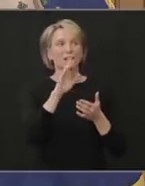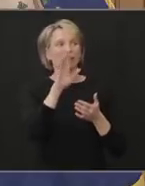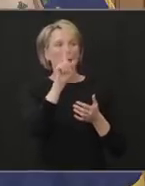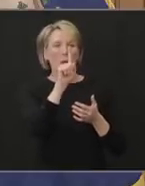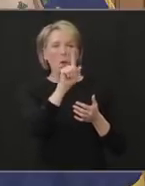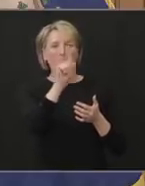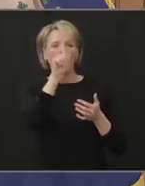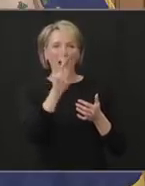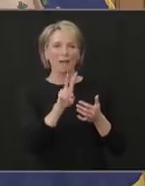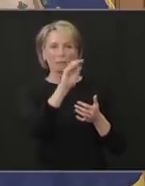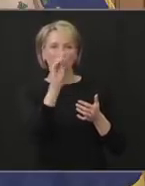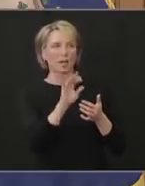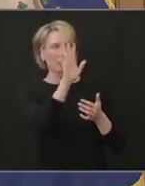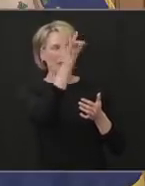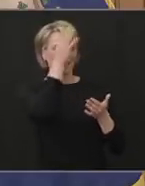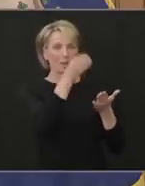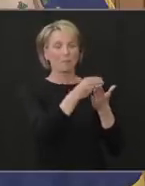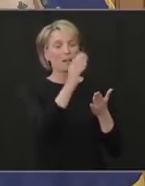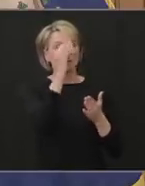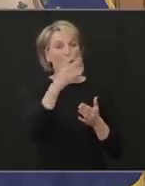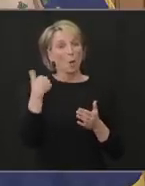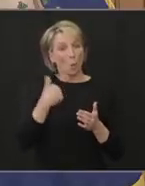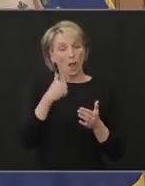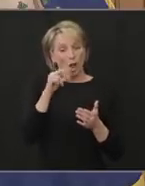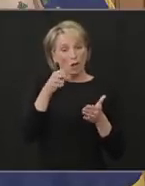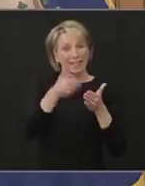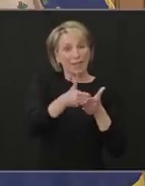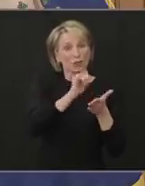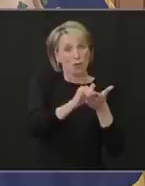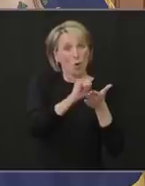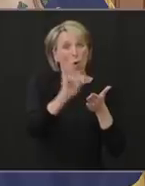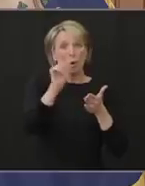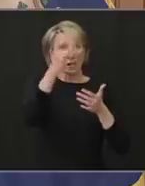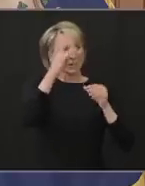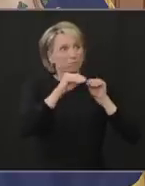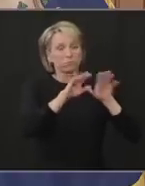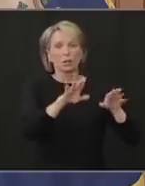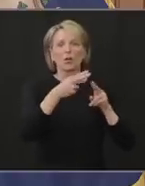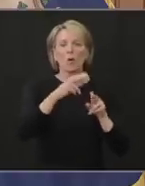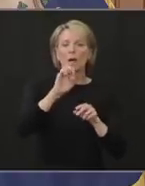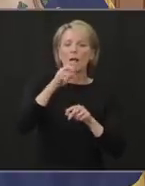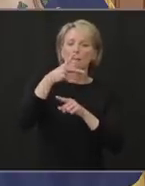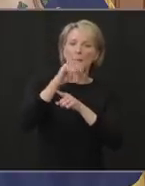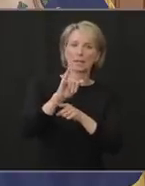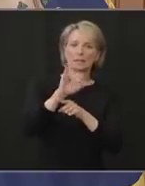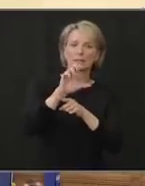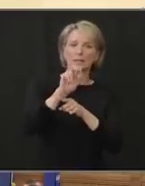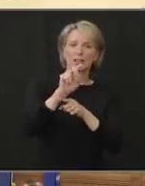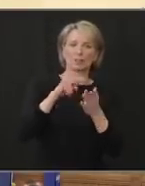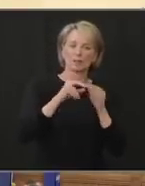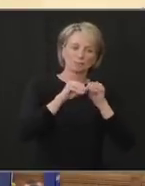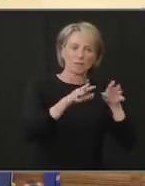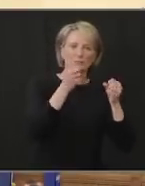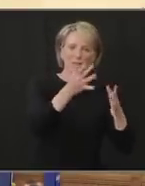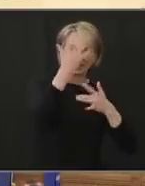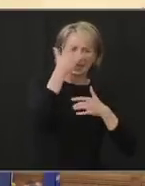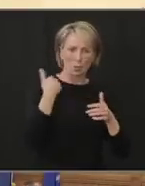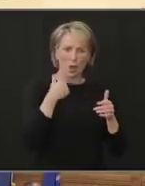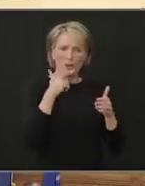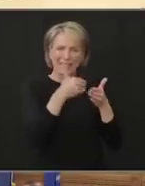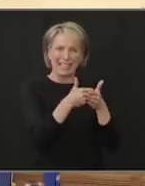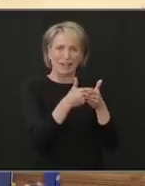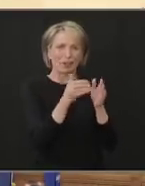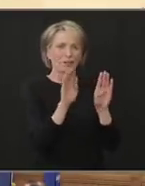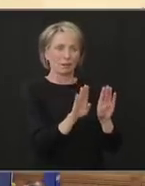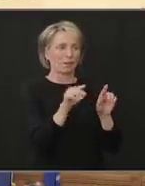COVID crisis, so I hope they prioritize based on need as well. Well, there should be, basically, there's a minimum of